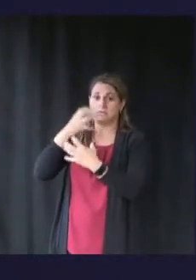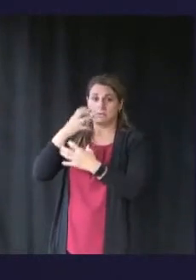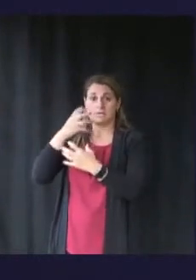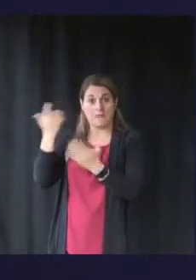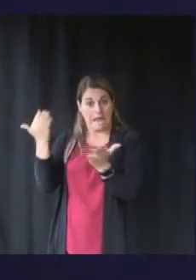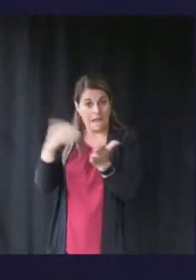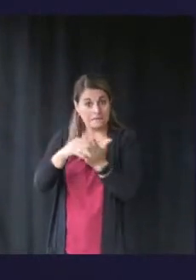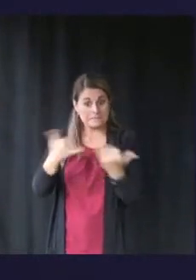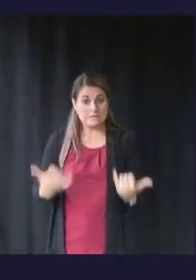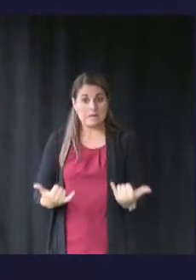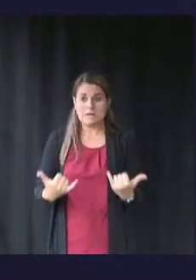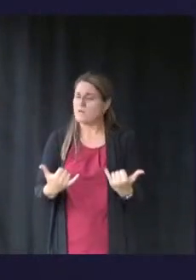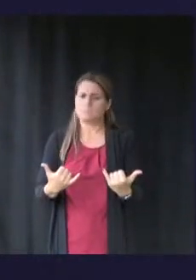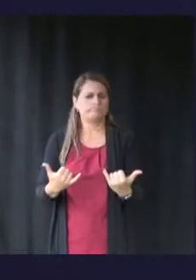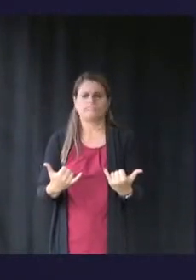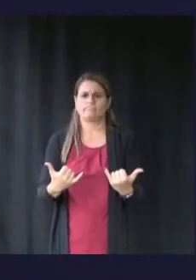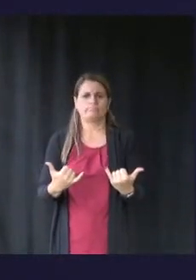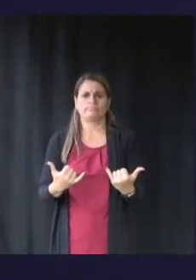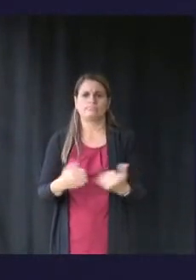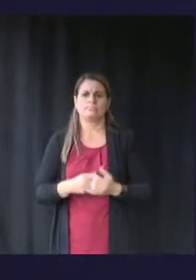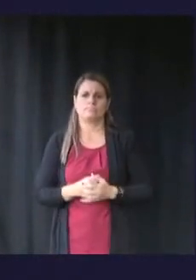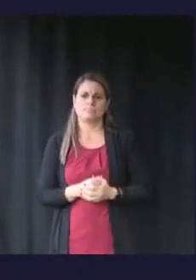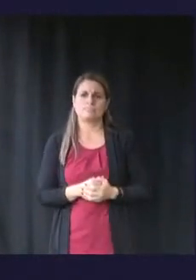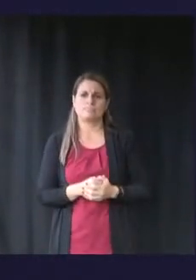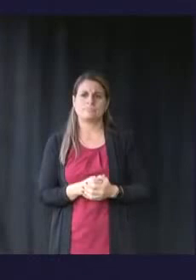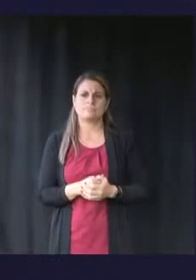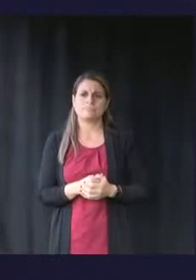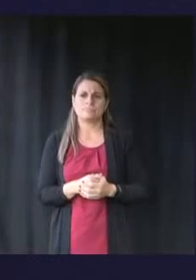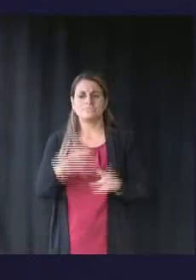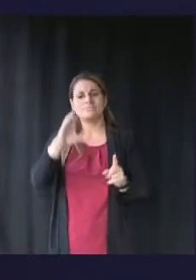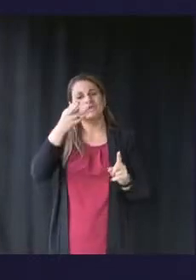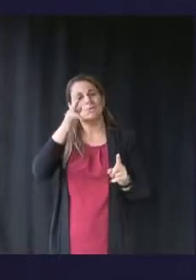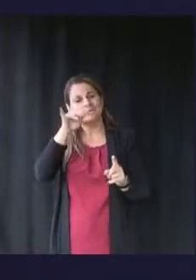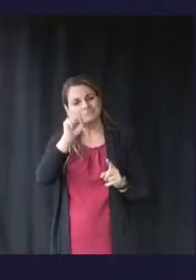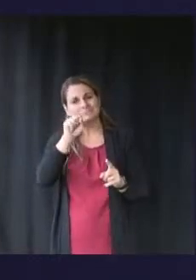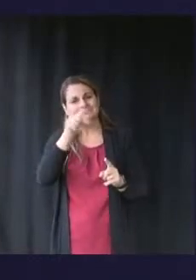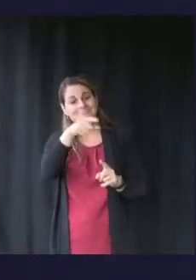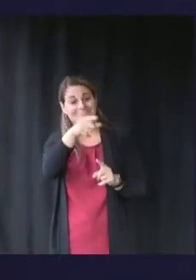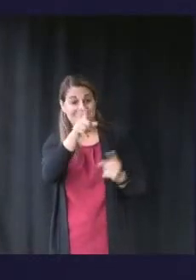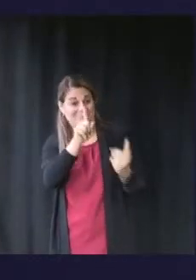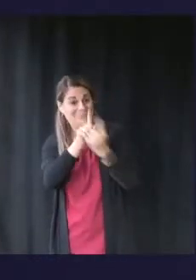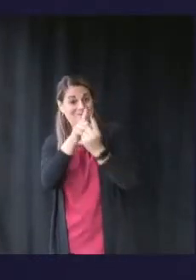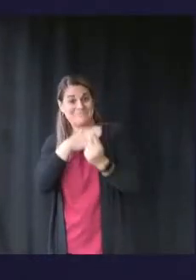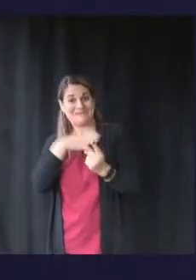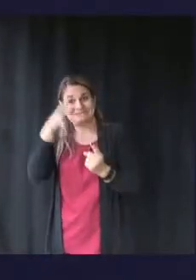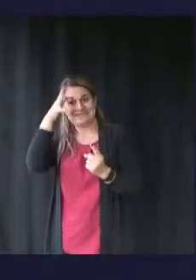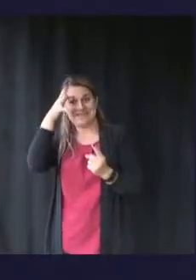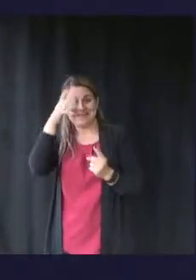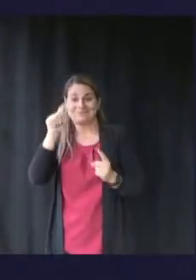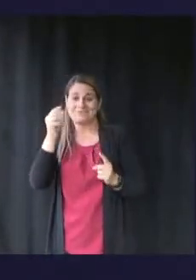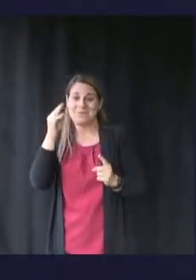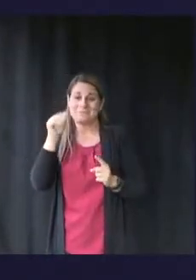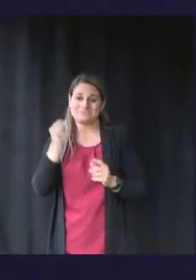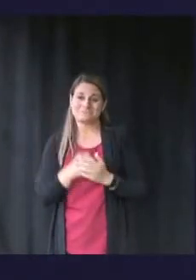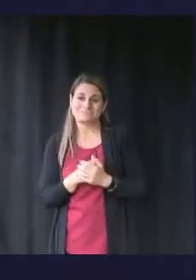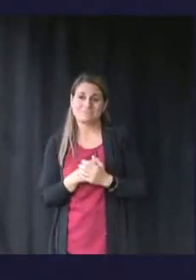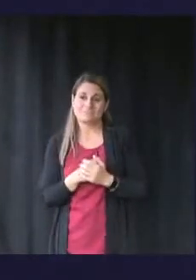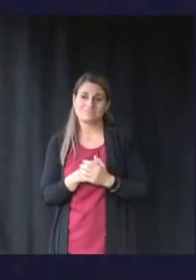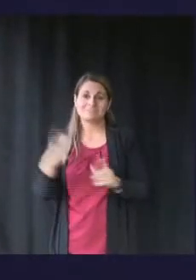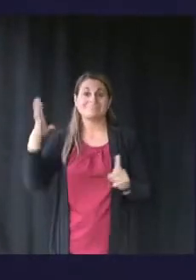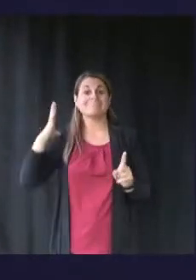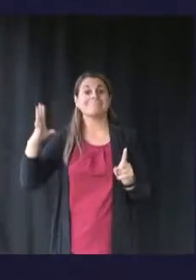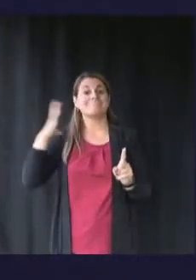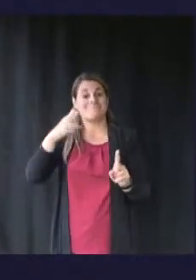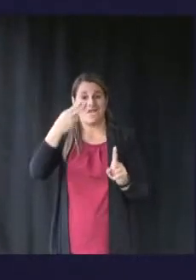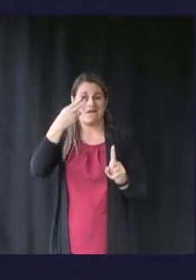times before, because you got to meet my dad. My dad was a well-read, high school educated fellow whose